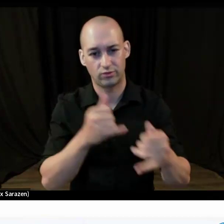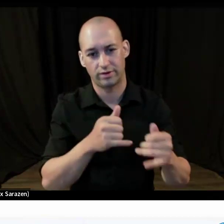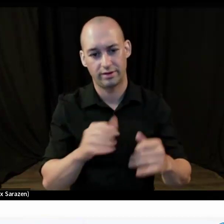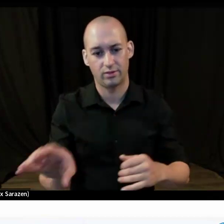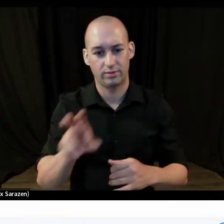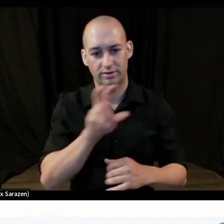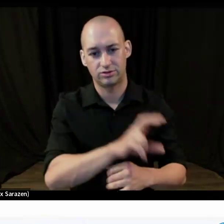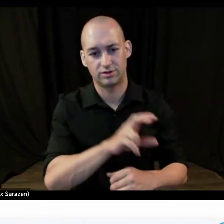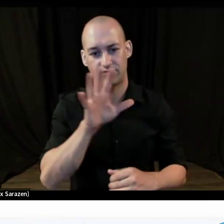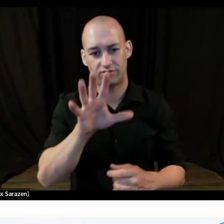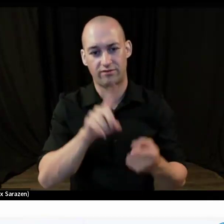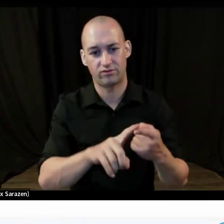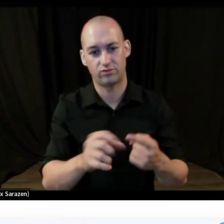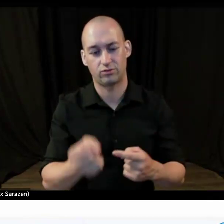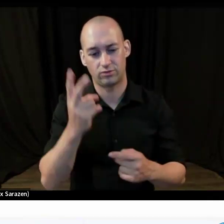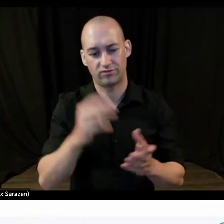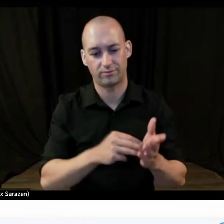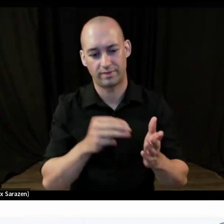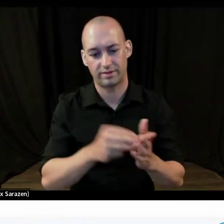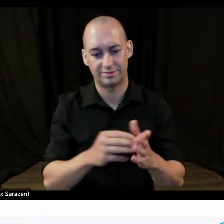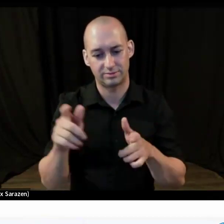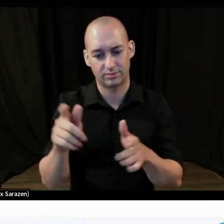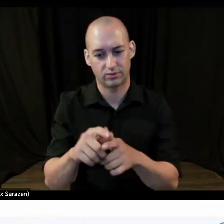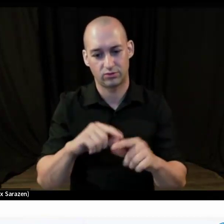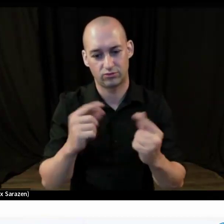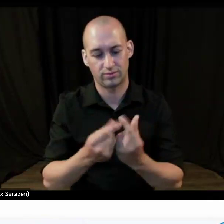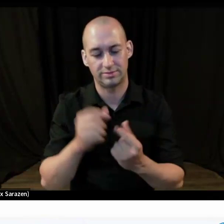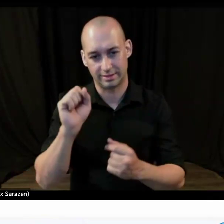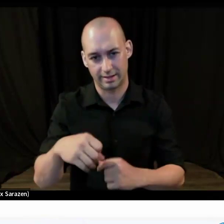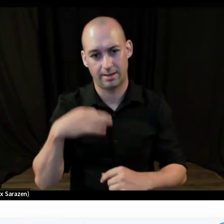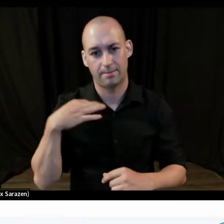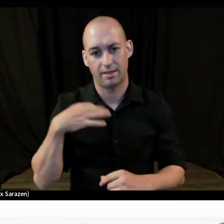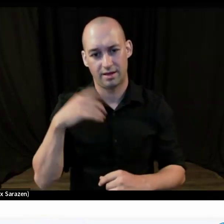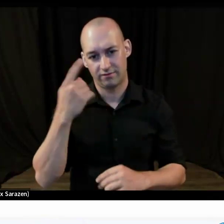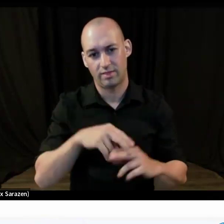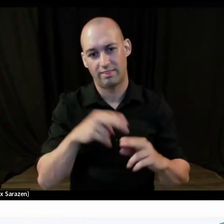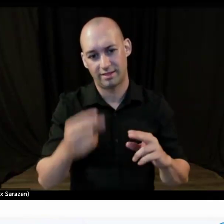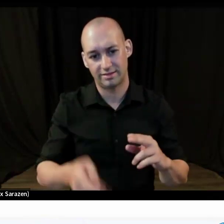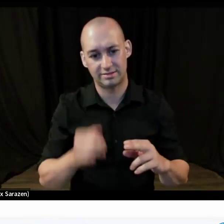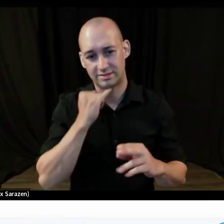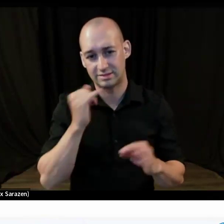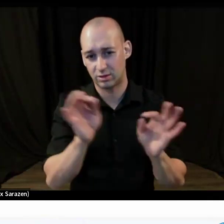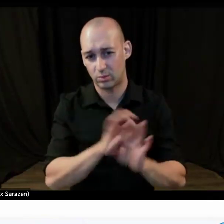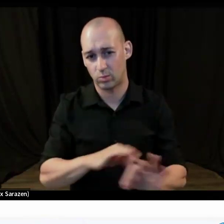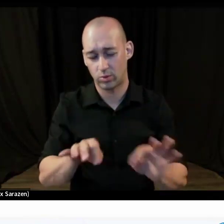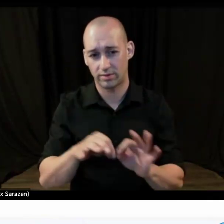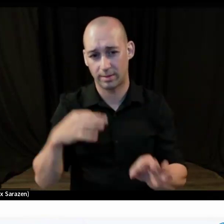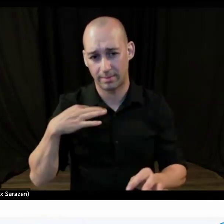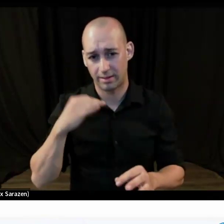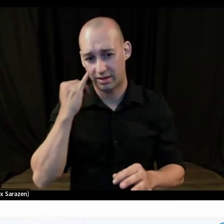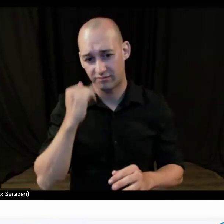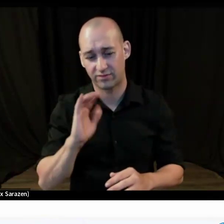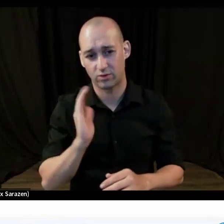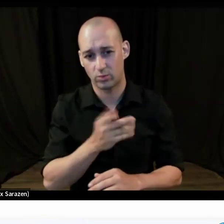12 million, and that smaller entities can apply for less. And so the question is it worth applying if we are a much smaller